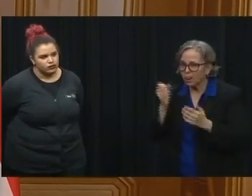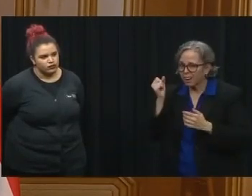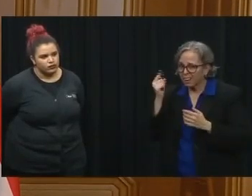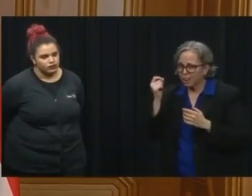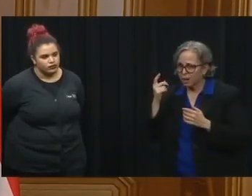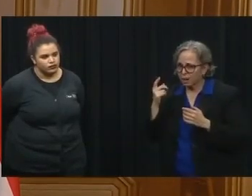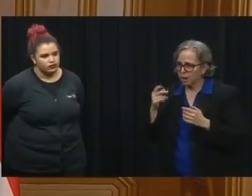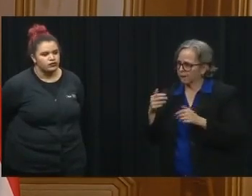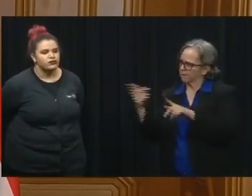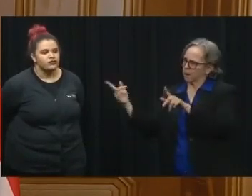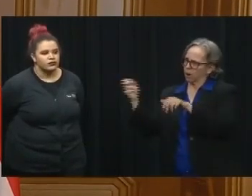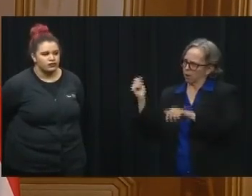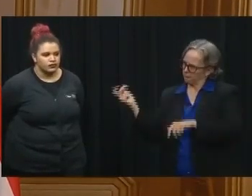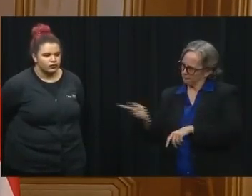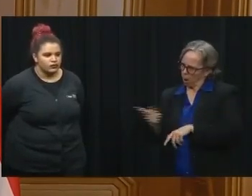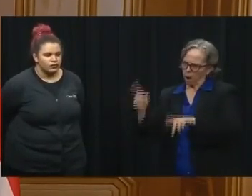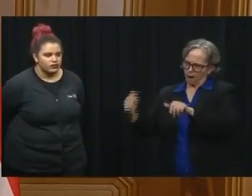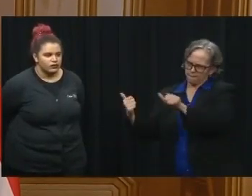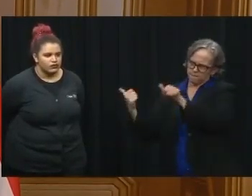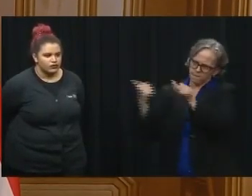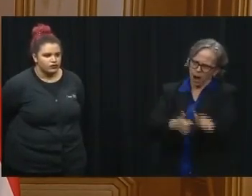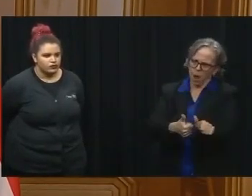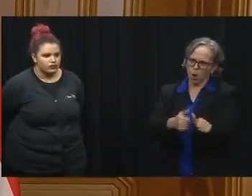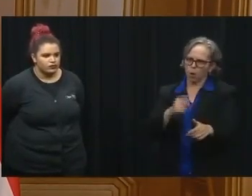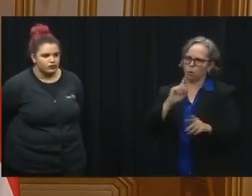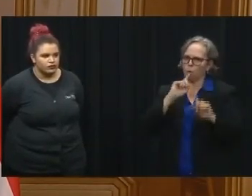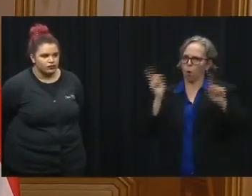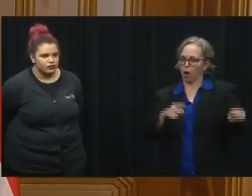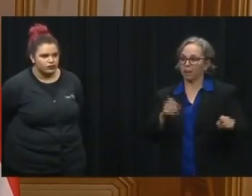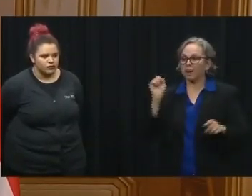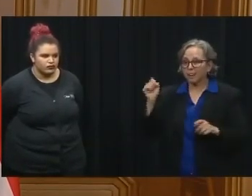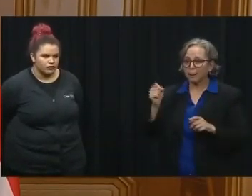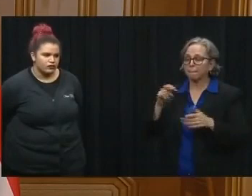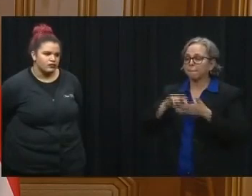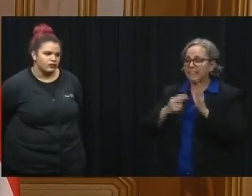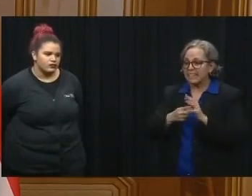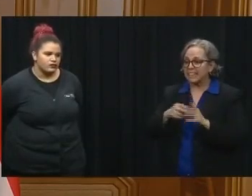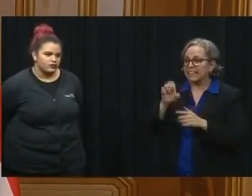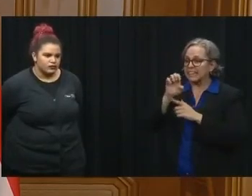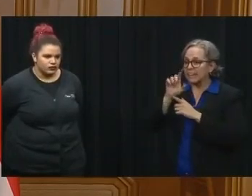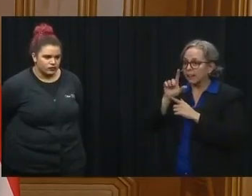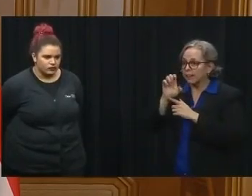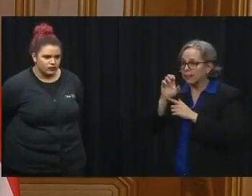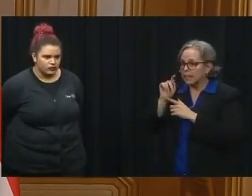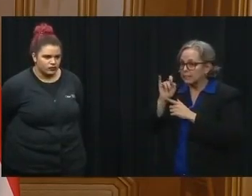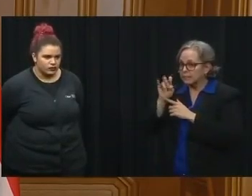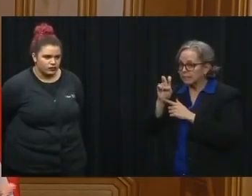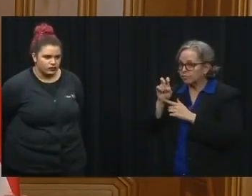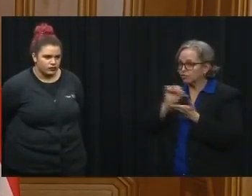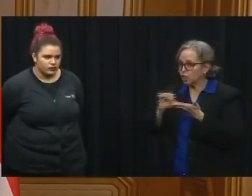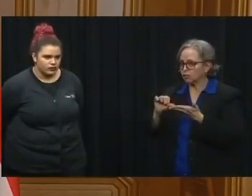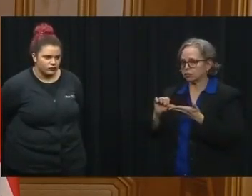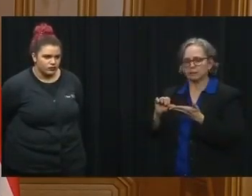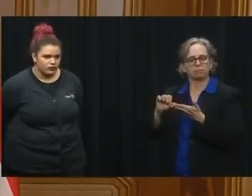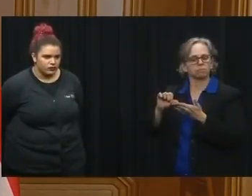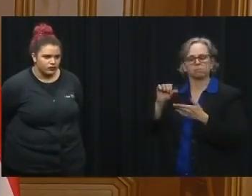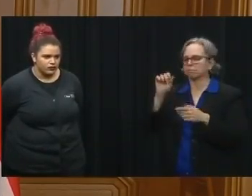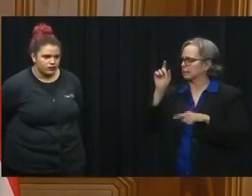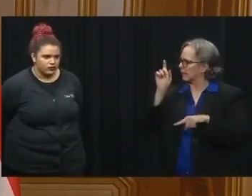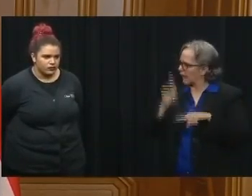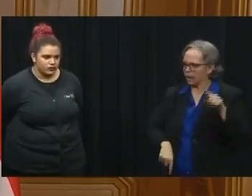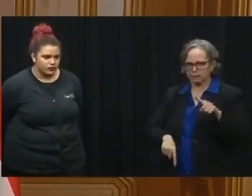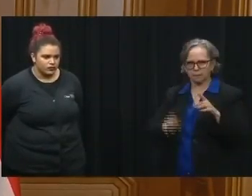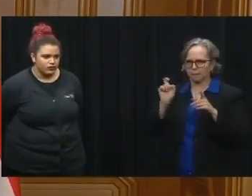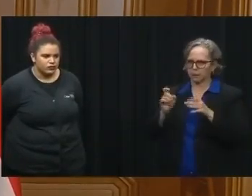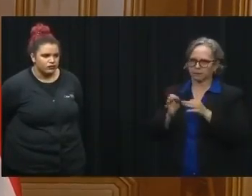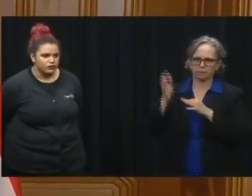surgery is not permitted. Now, if you're dealing with something that has to take place, life of the mother